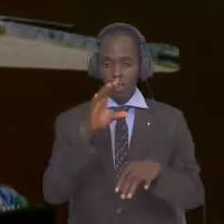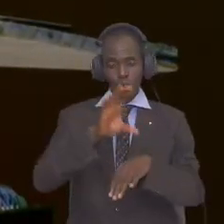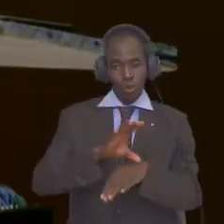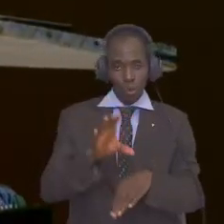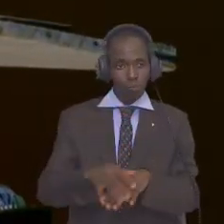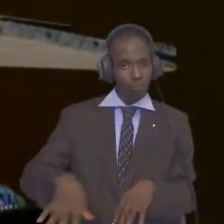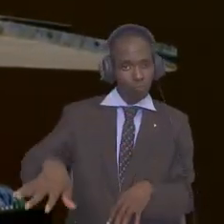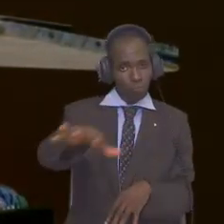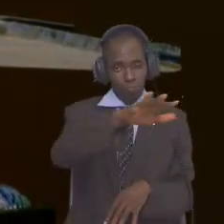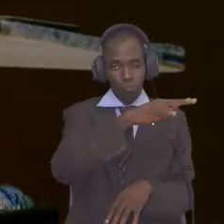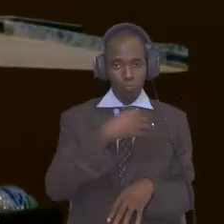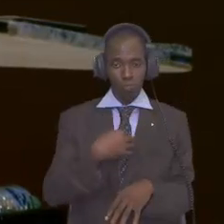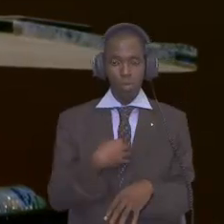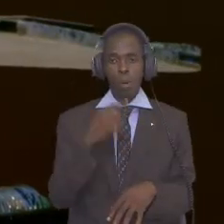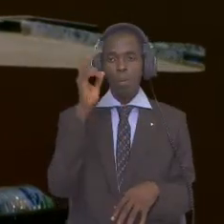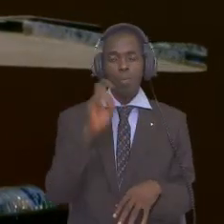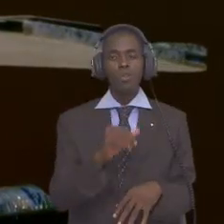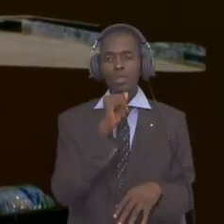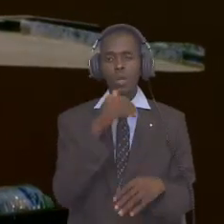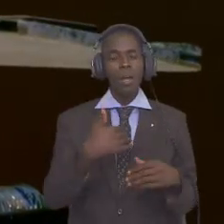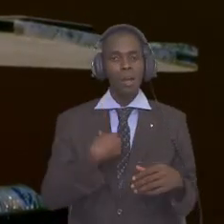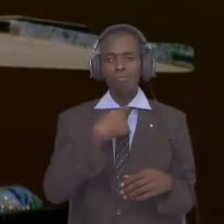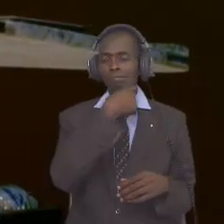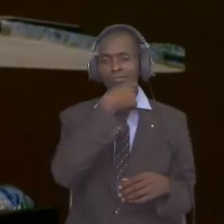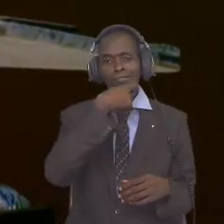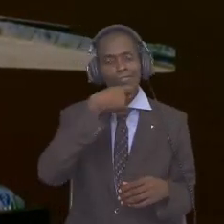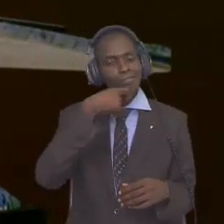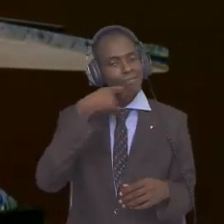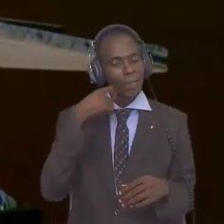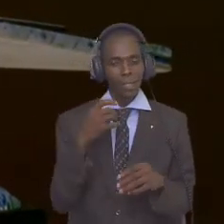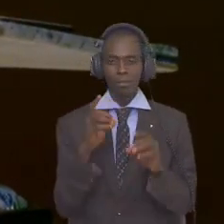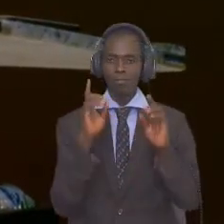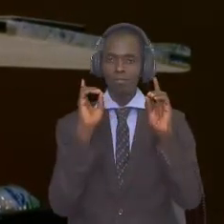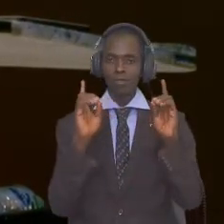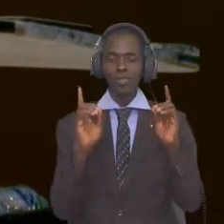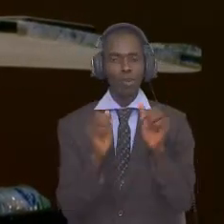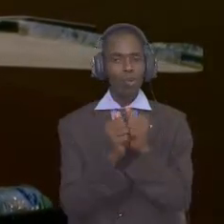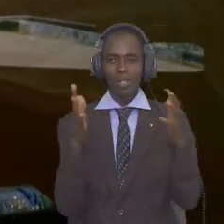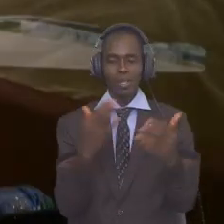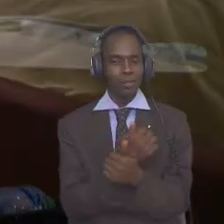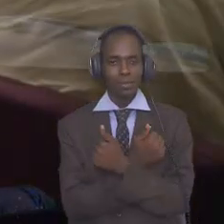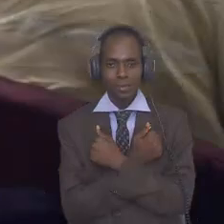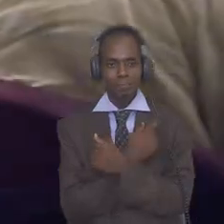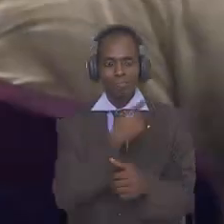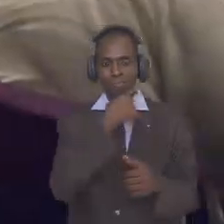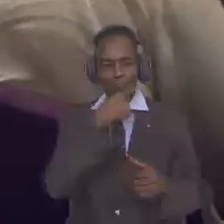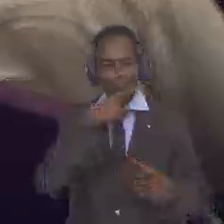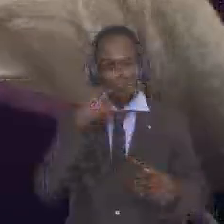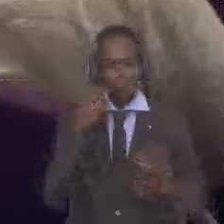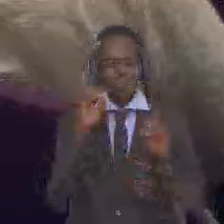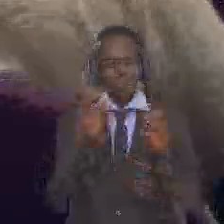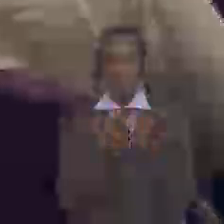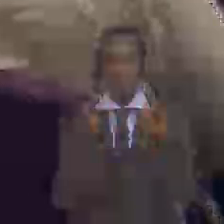should not just have dry doctrine. Doctrine without love, doctrine without